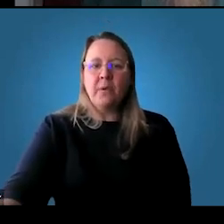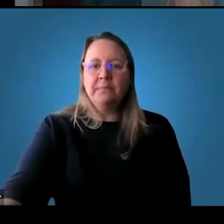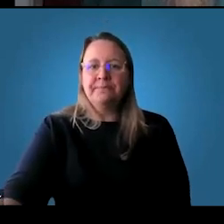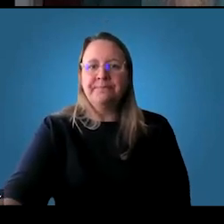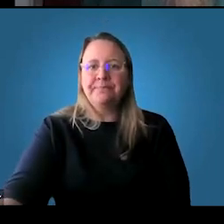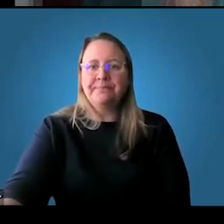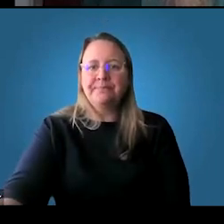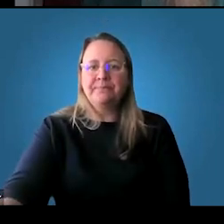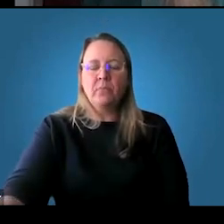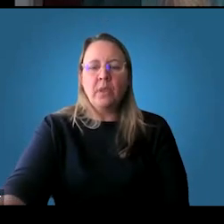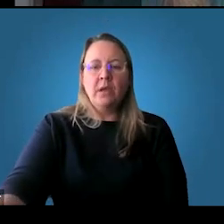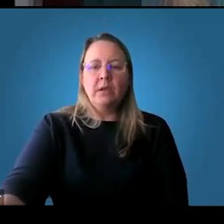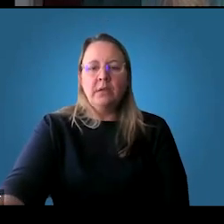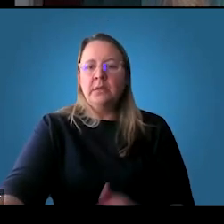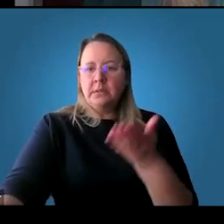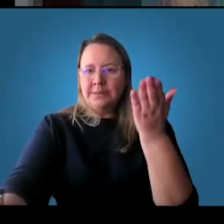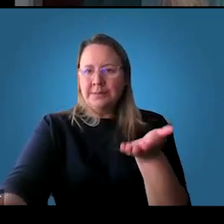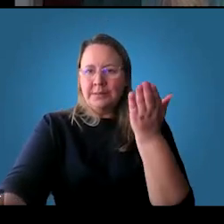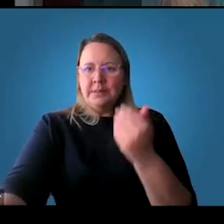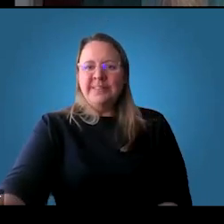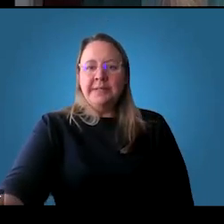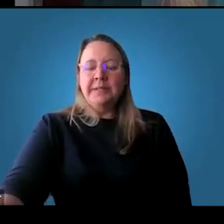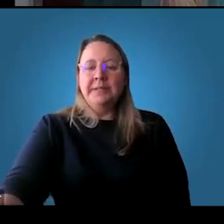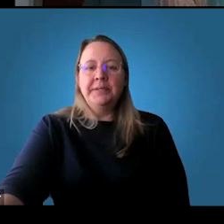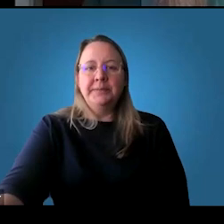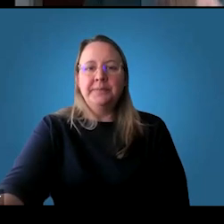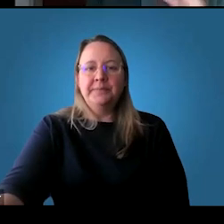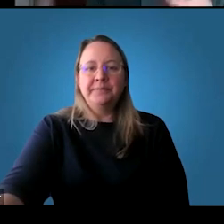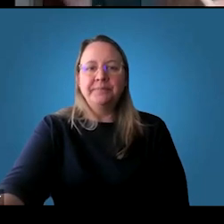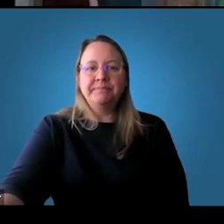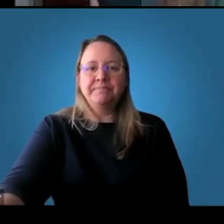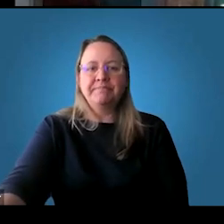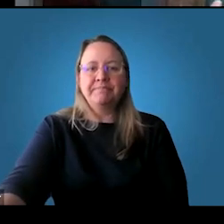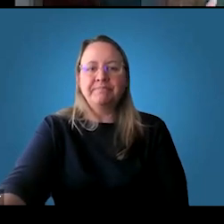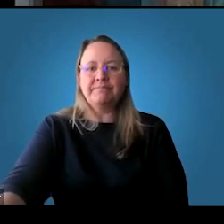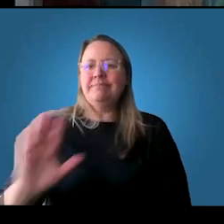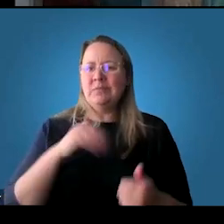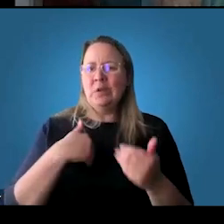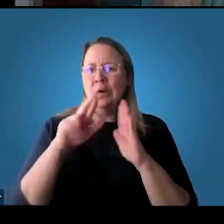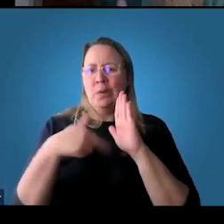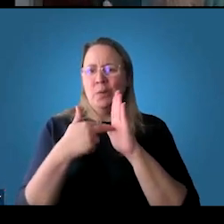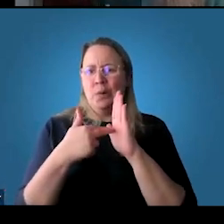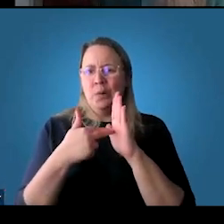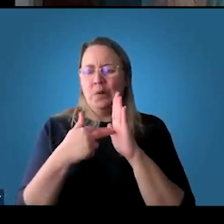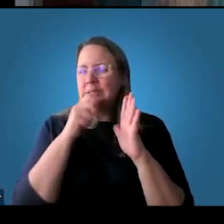Okay, let's dig into those two final examples. Now, our role is not